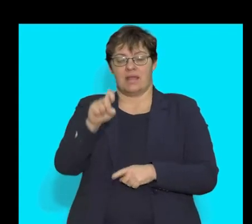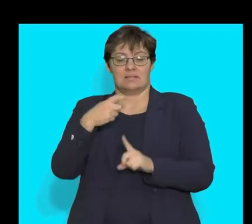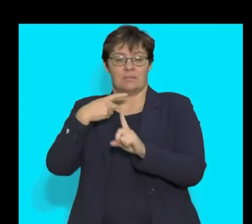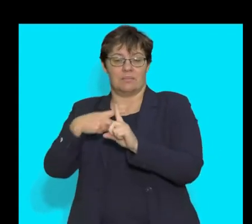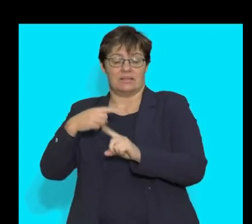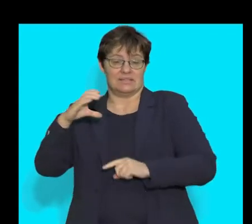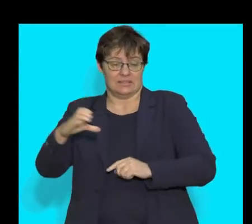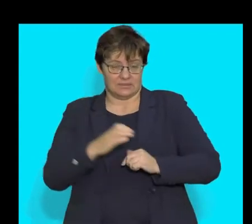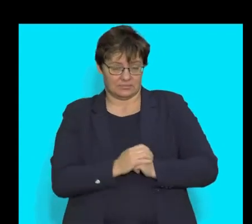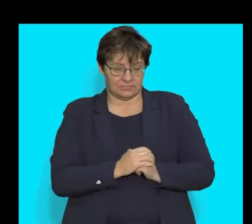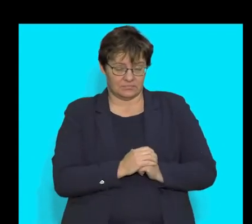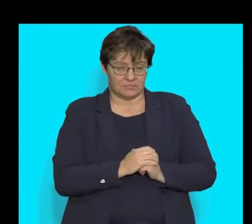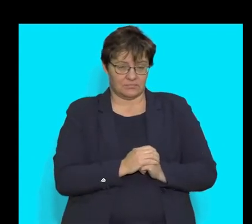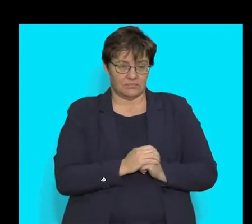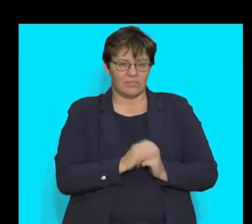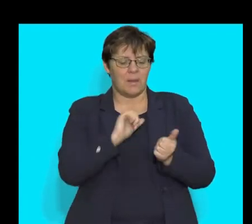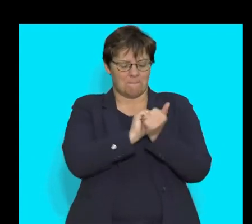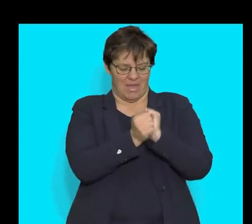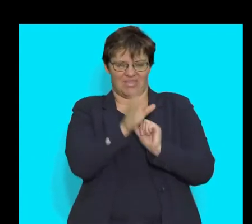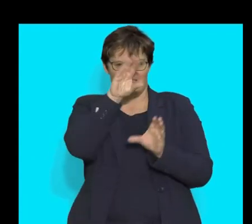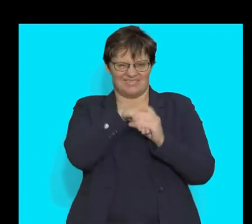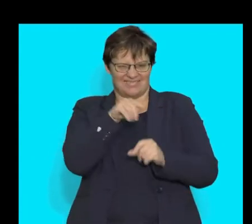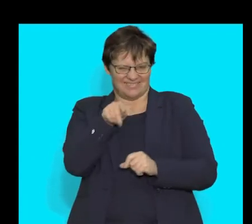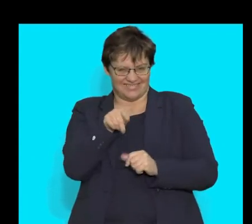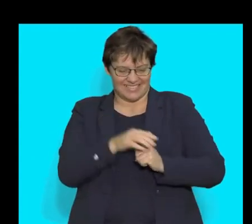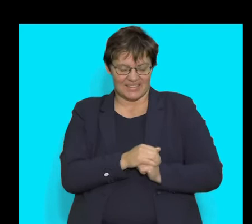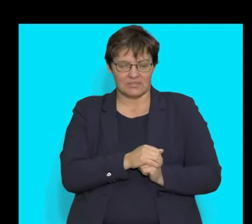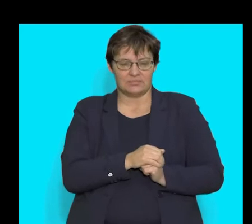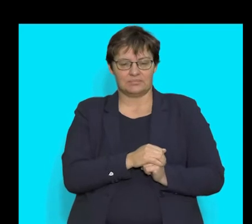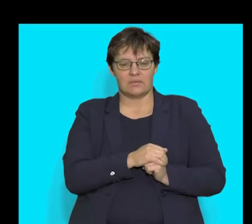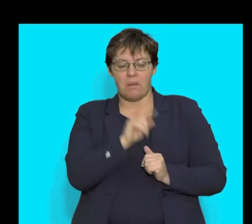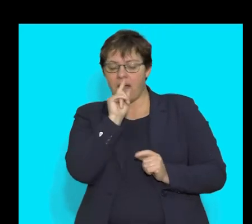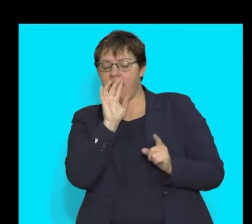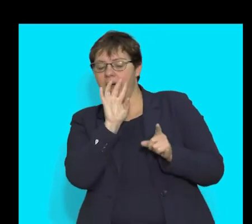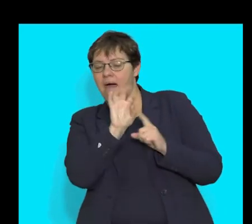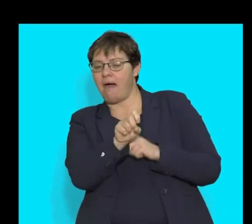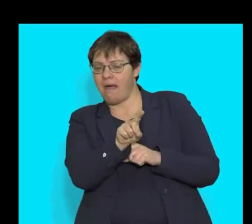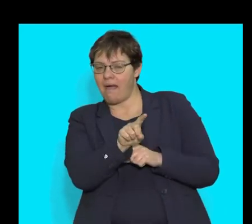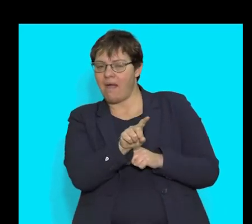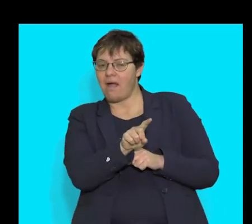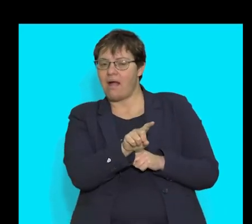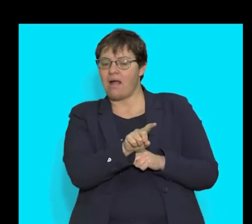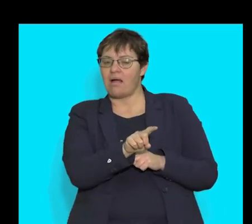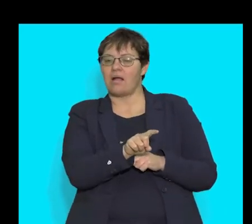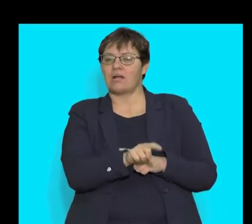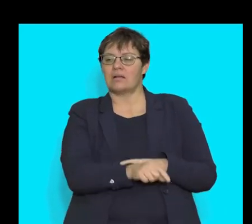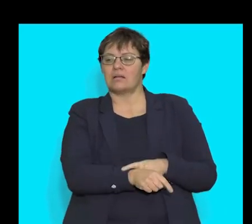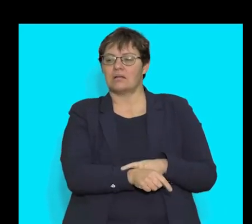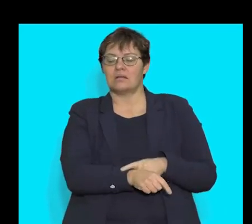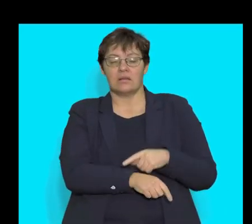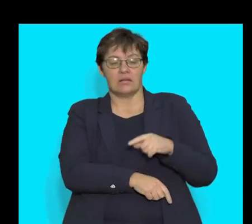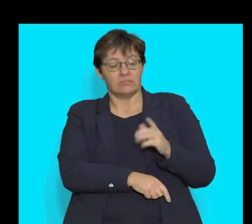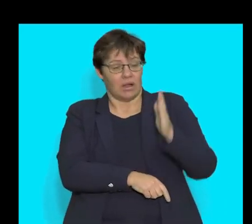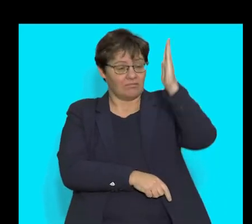mx plus c. And that's the maths part of this lesson. But notice something about the y-intercept or the